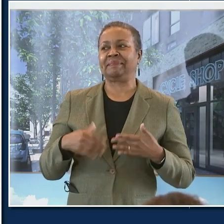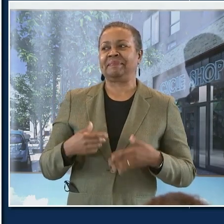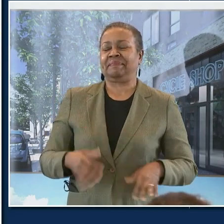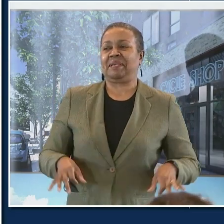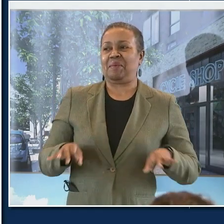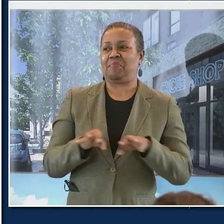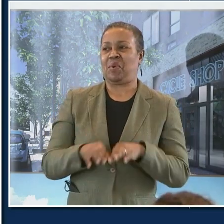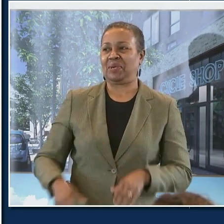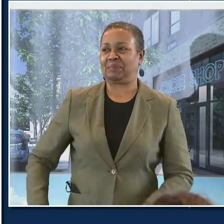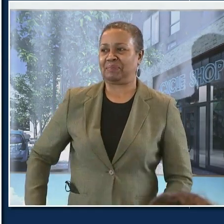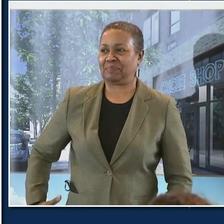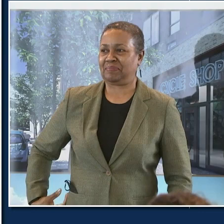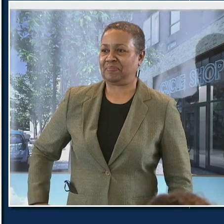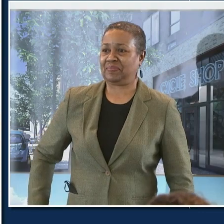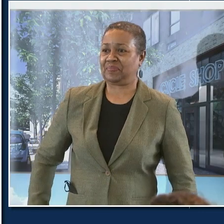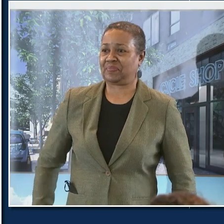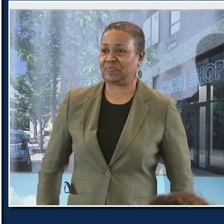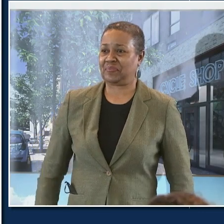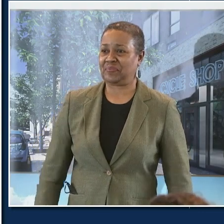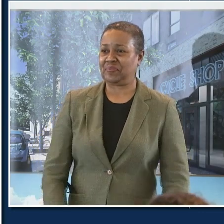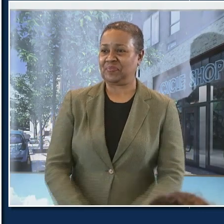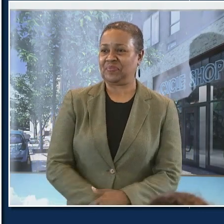deal. Sorry, I don't see them.